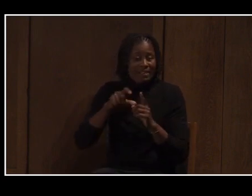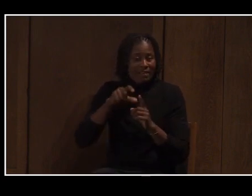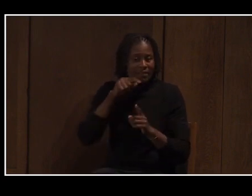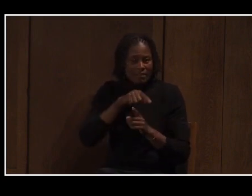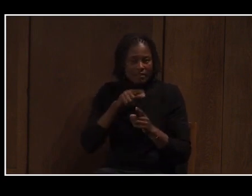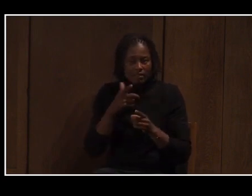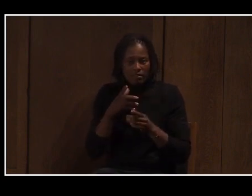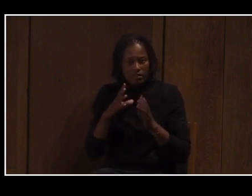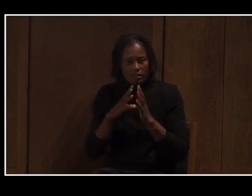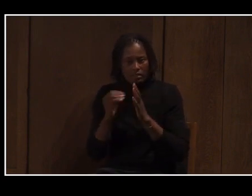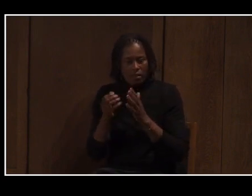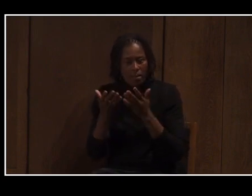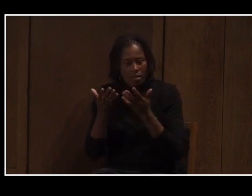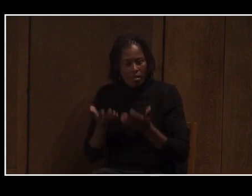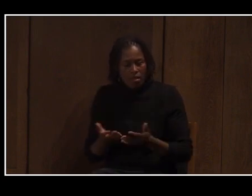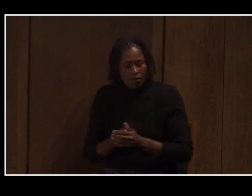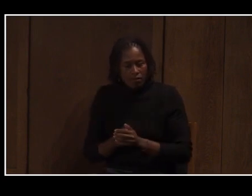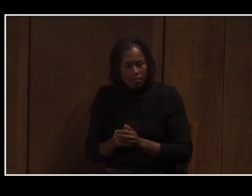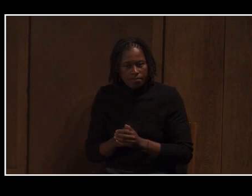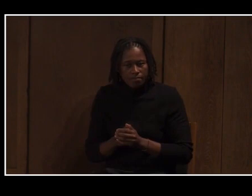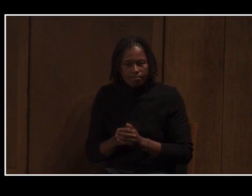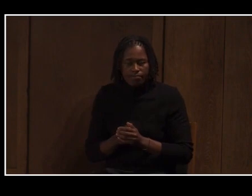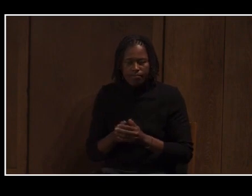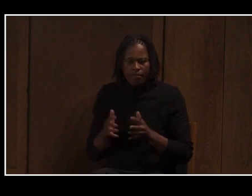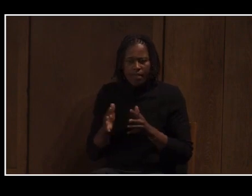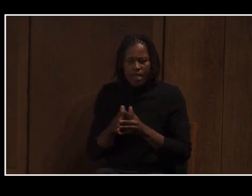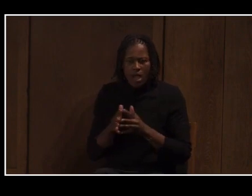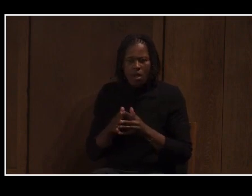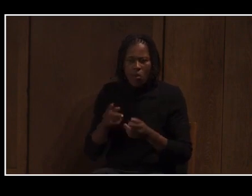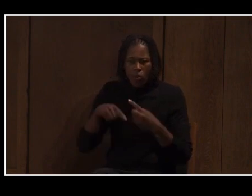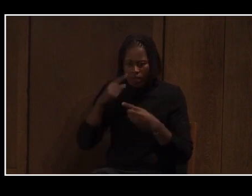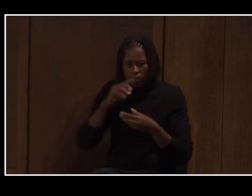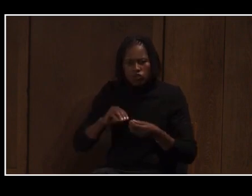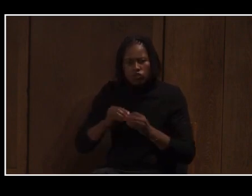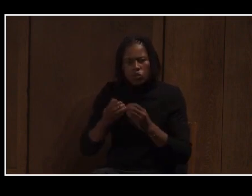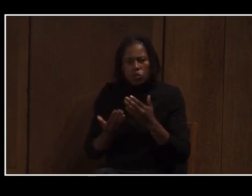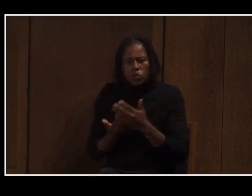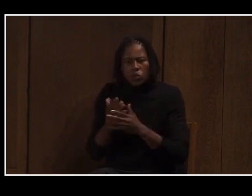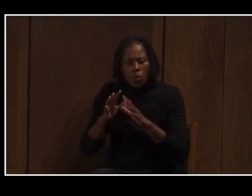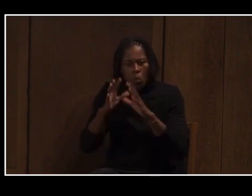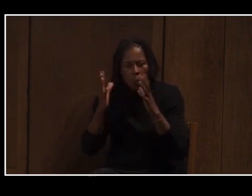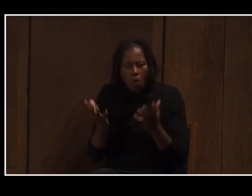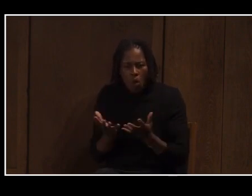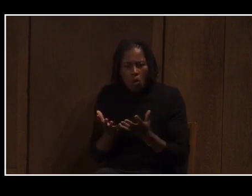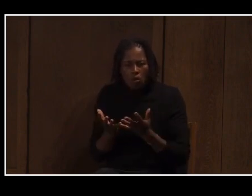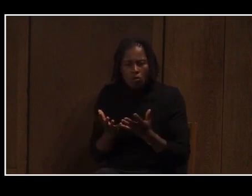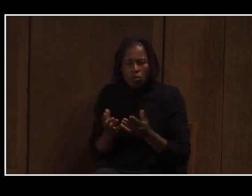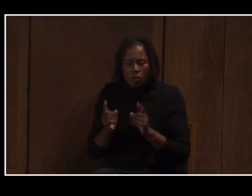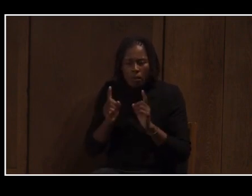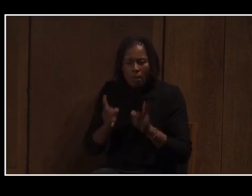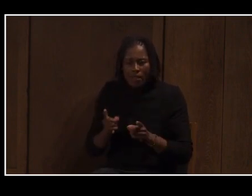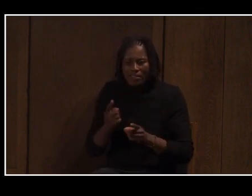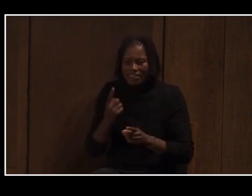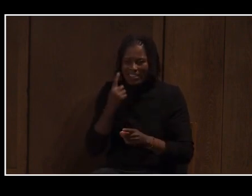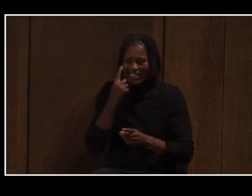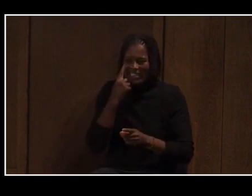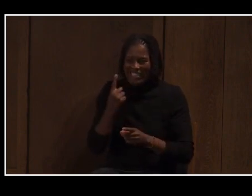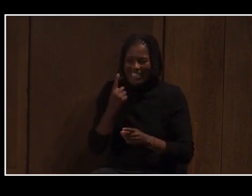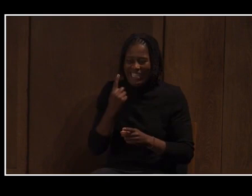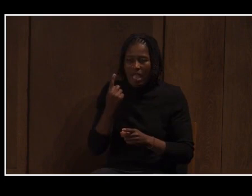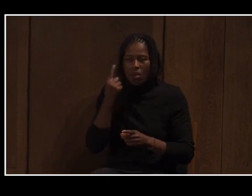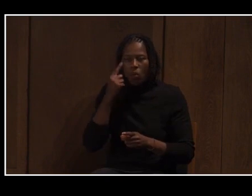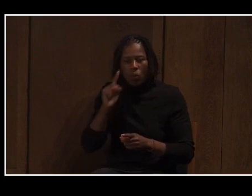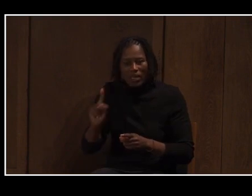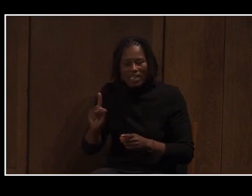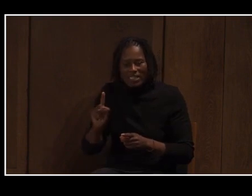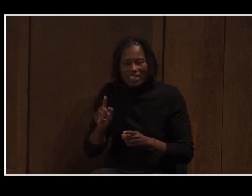does this is knowing that in the new worlds we want to create, our fundamental need is to be seen and witnessed. David sees and witnesses, and